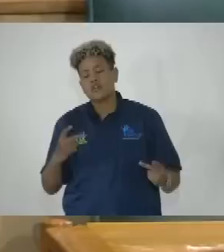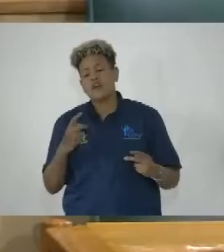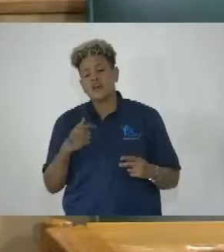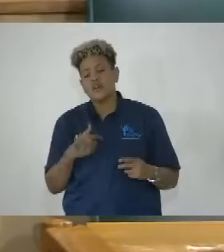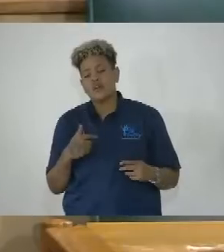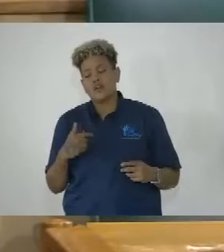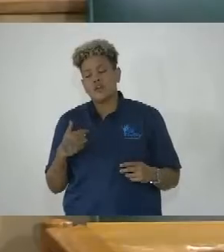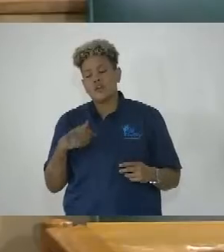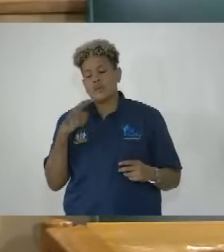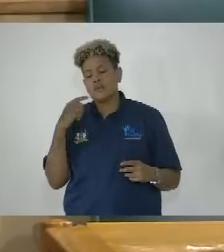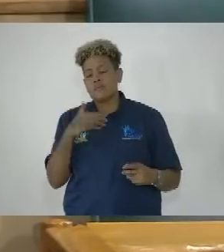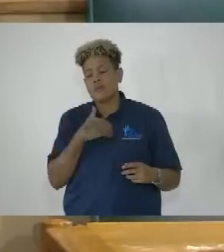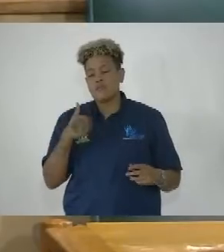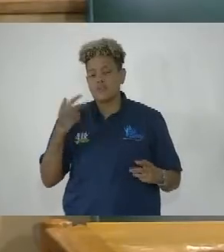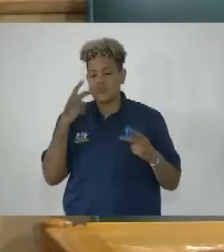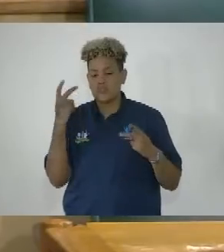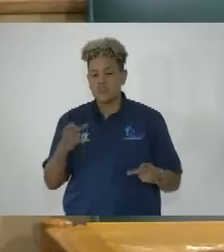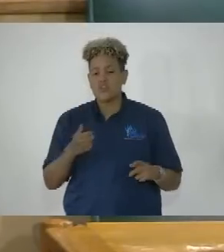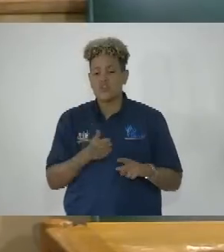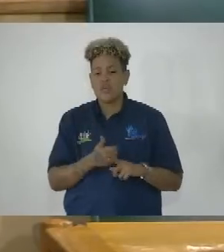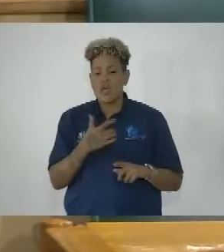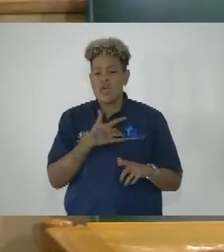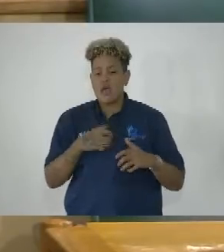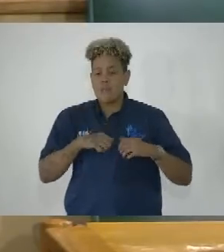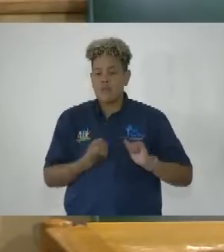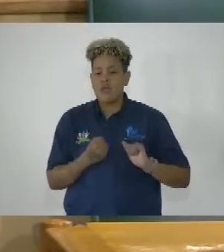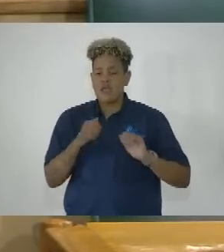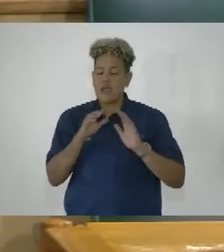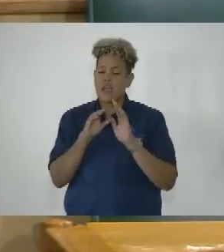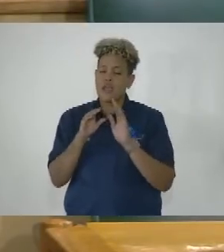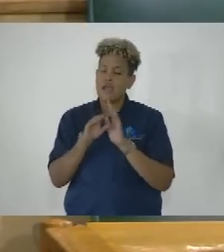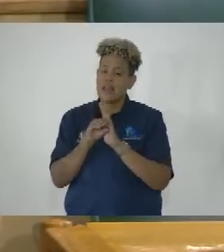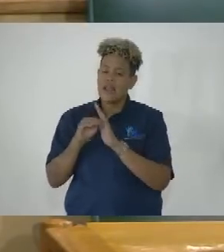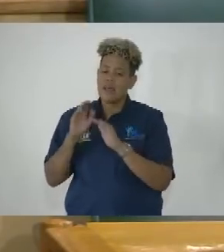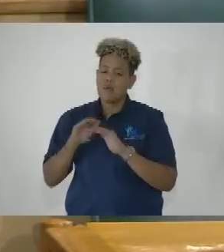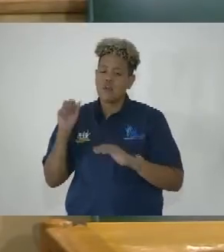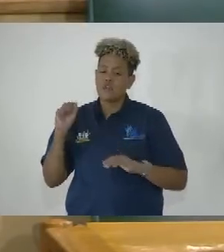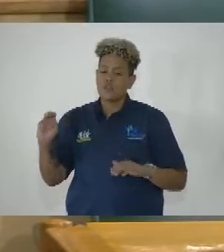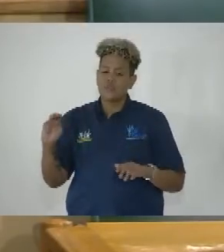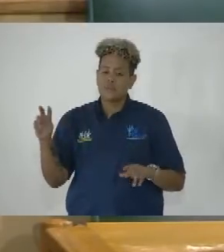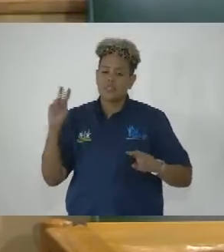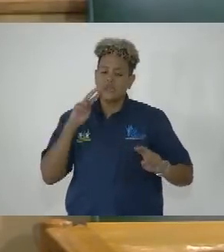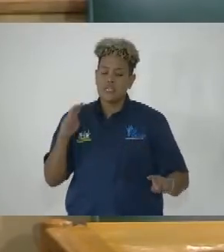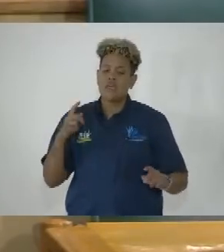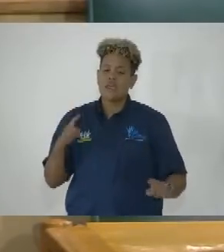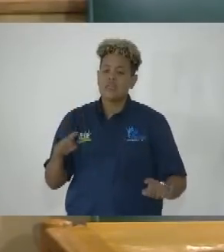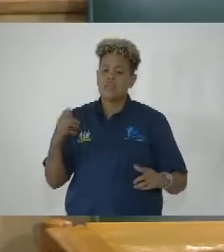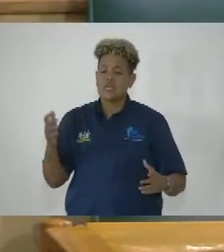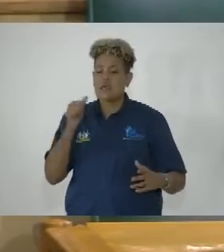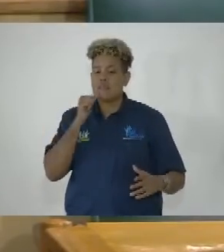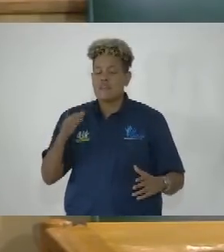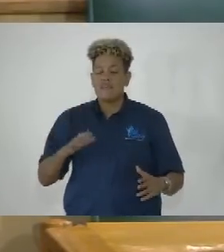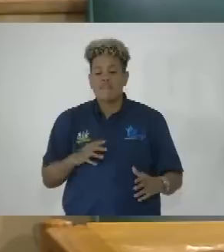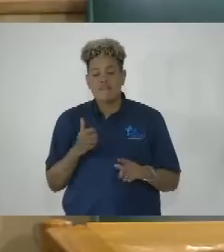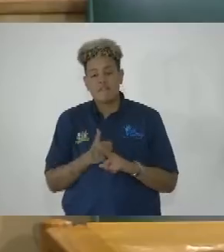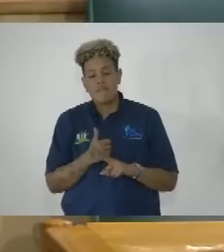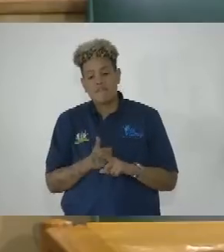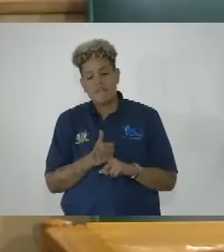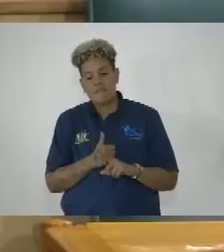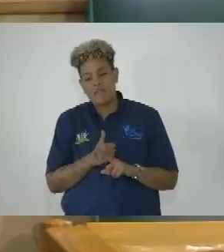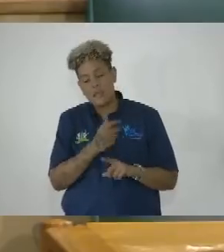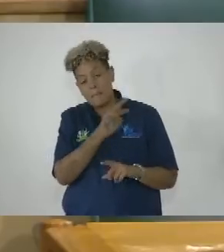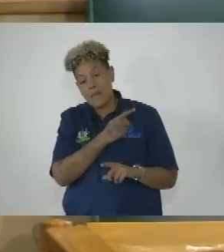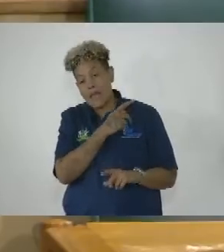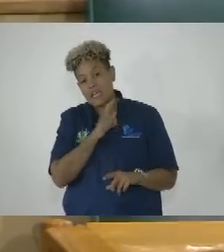my colleagues saw this heartbreaking clip in social media of a female